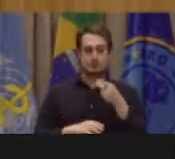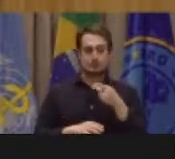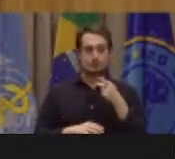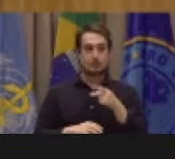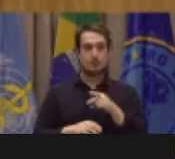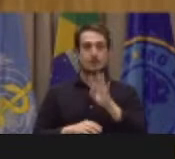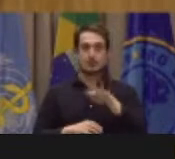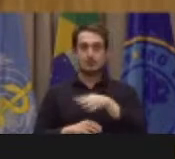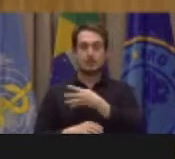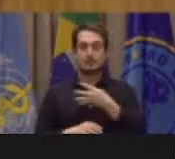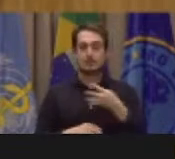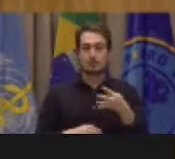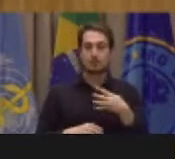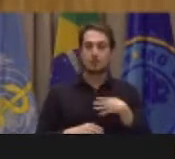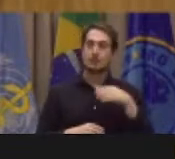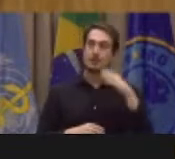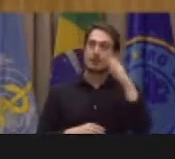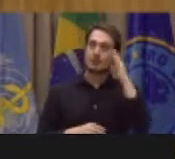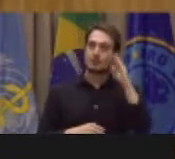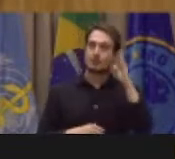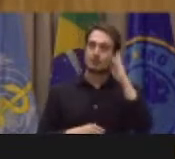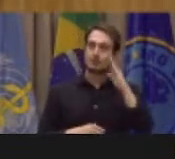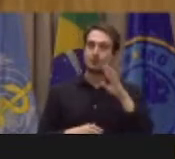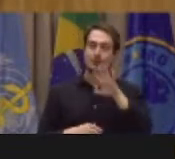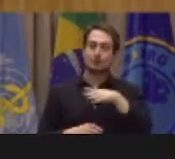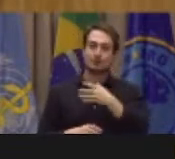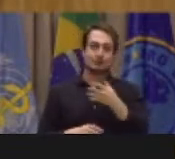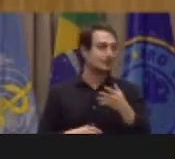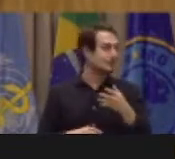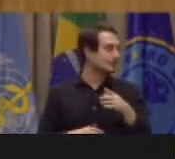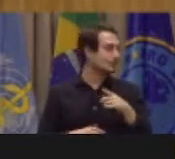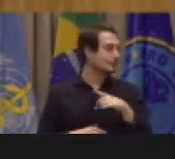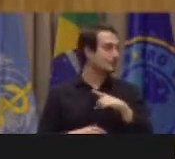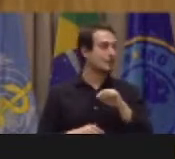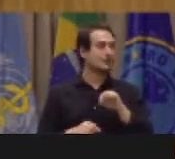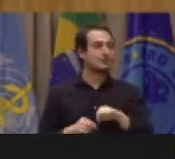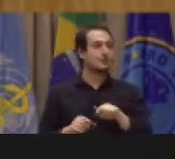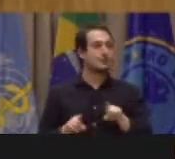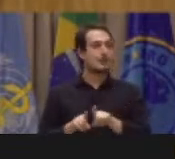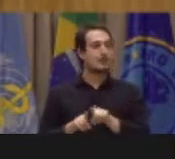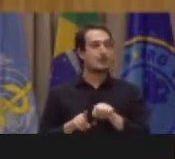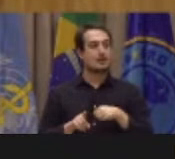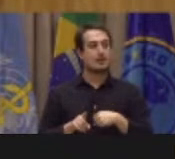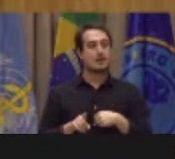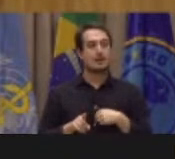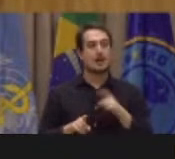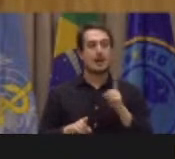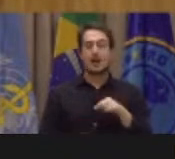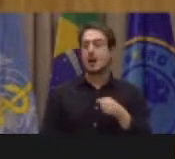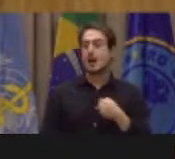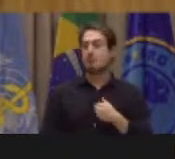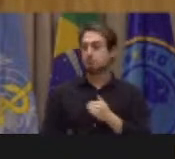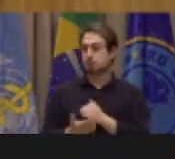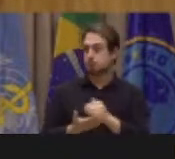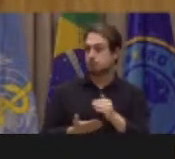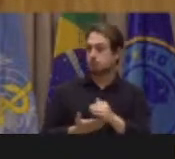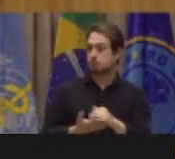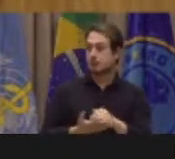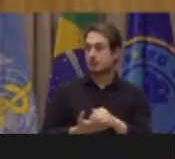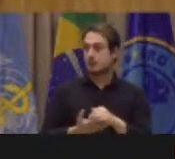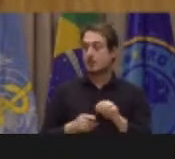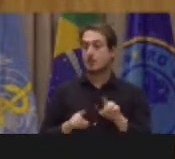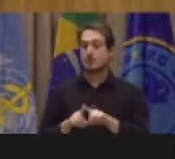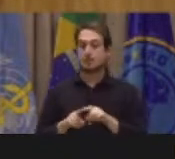incorporated and dreams of being integrated. I think it's a fantastic